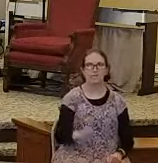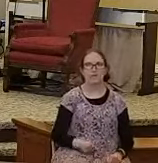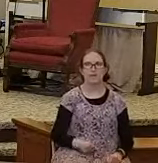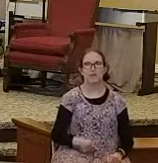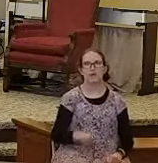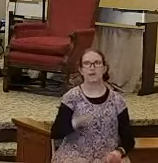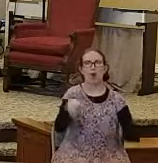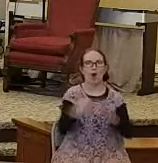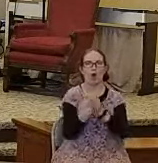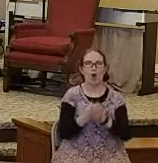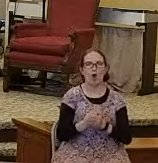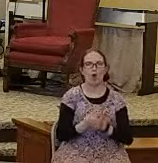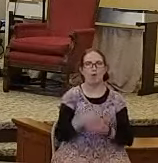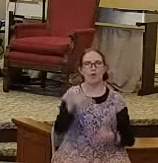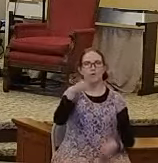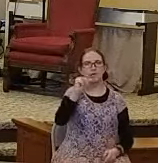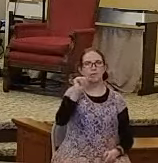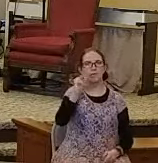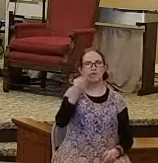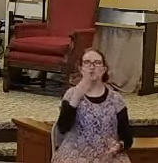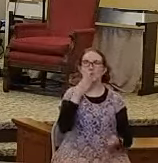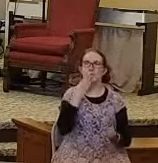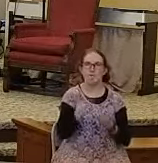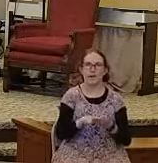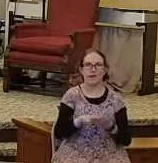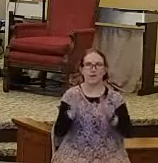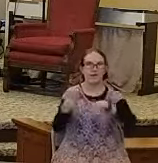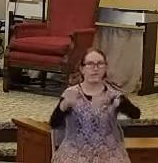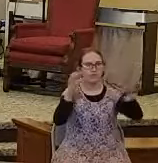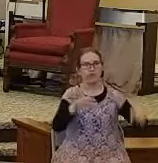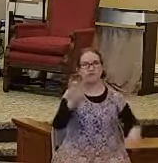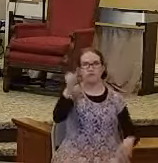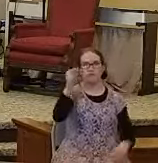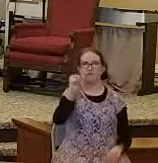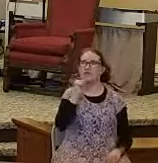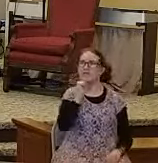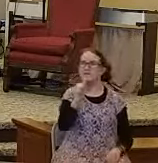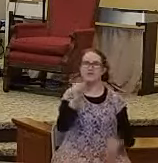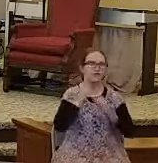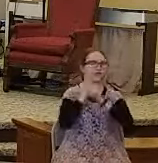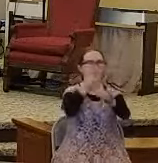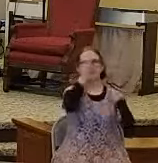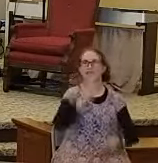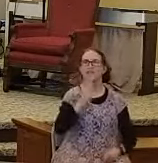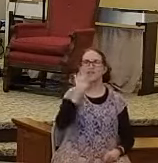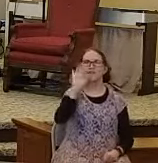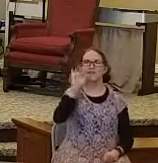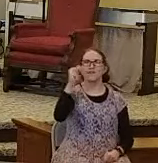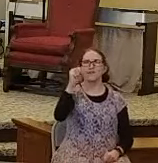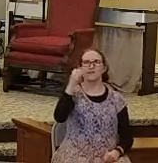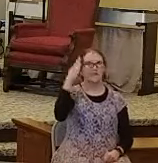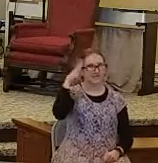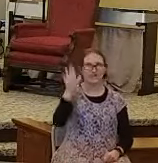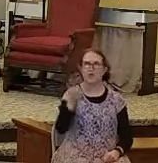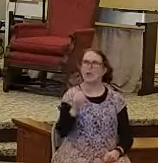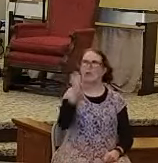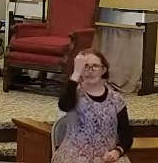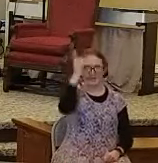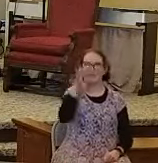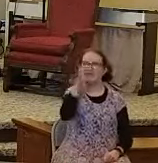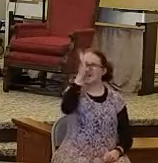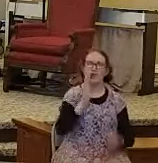they're all going to be punished for their wicked deeds. But Jonah didn't trust God. Jonah didn't know. I guess he didn't realize that